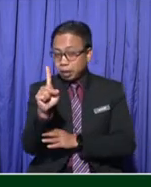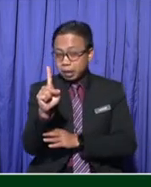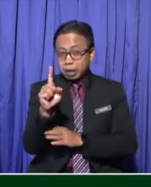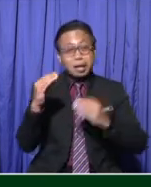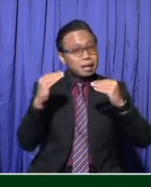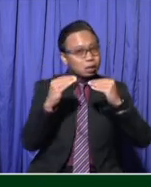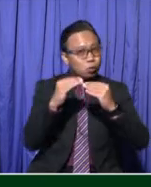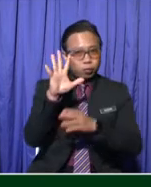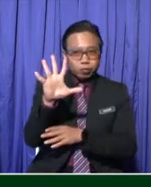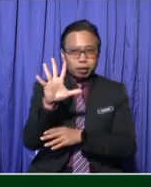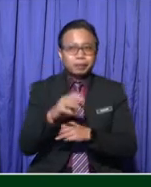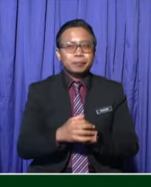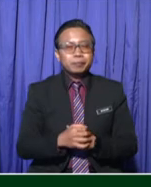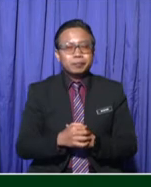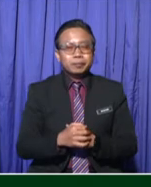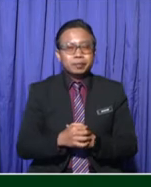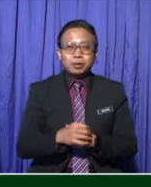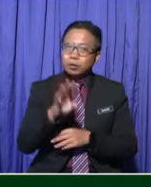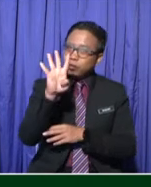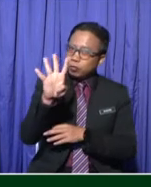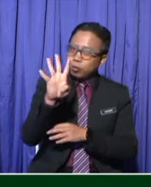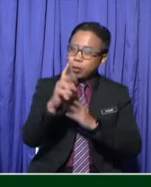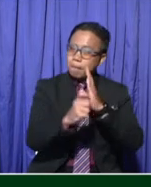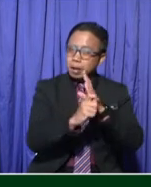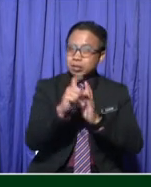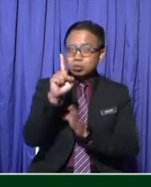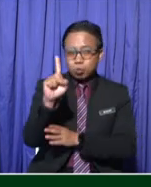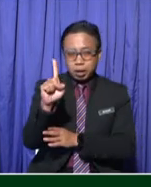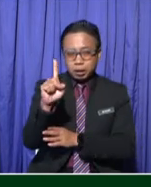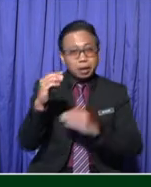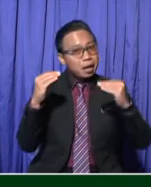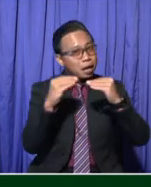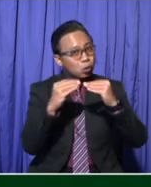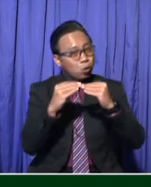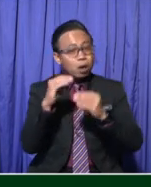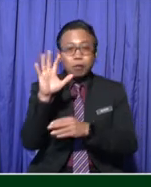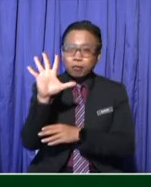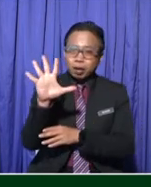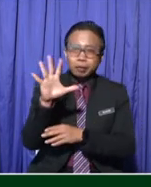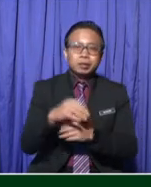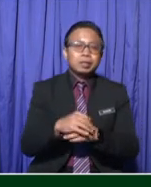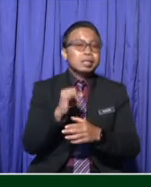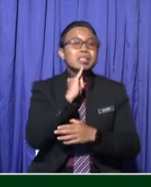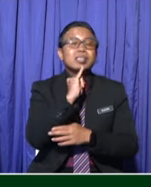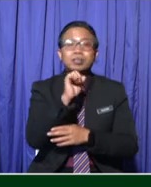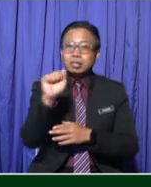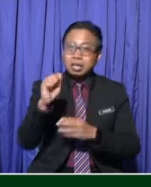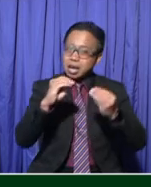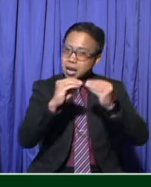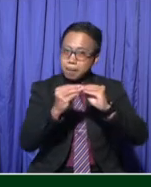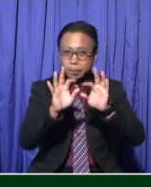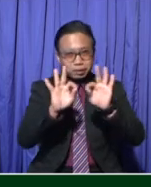equals 5. 4 plus 1 equals 5 is a number